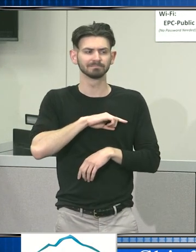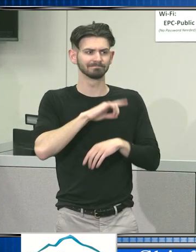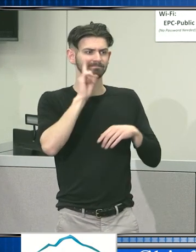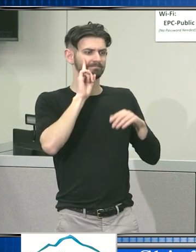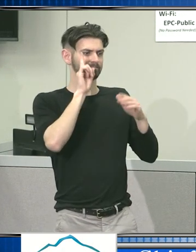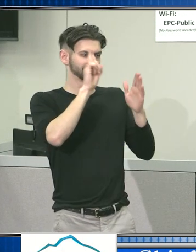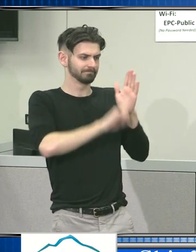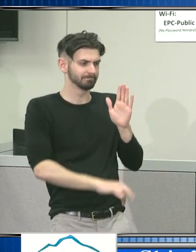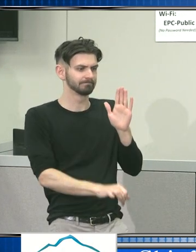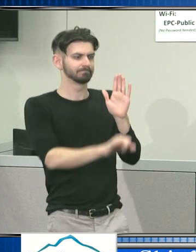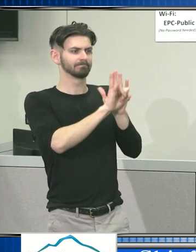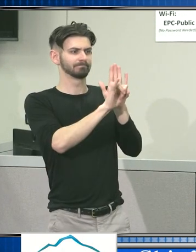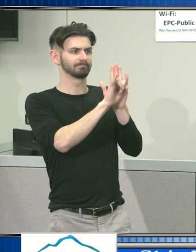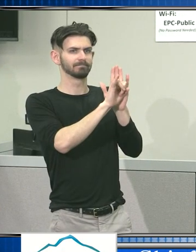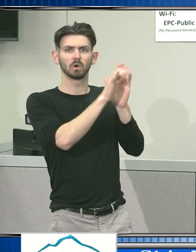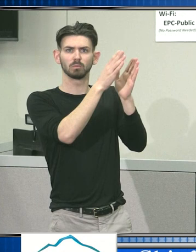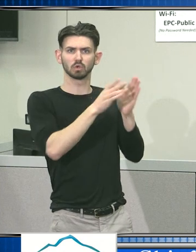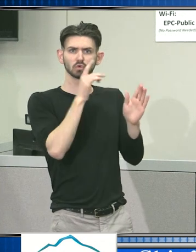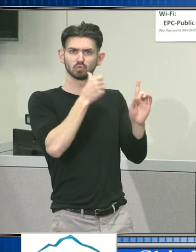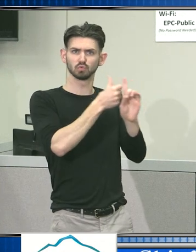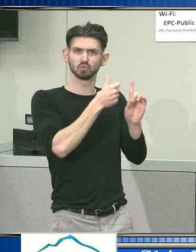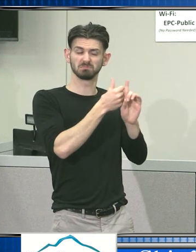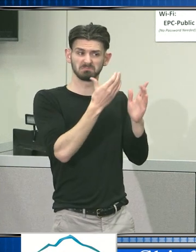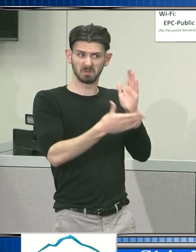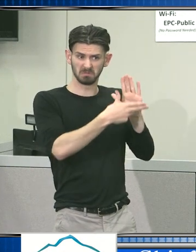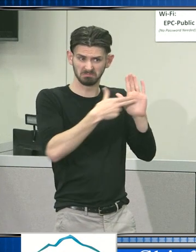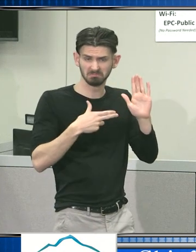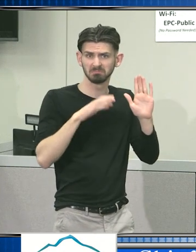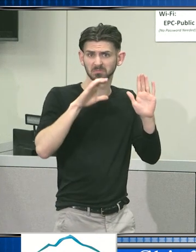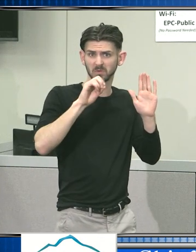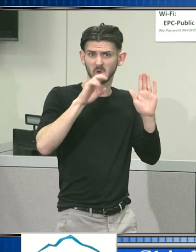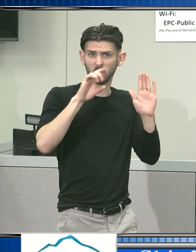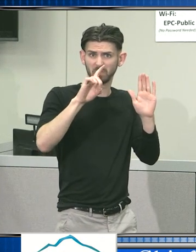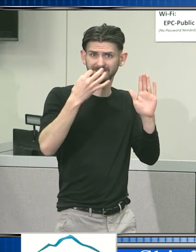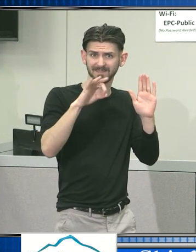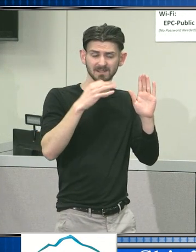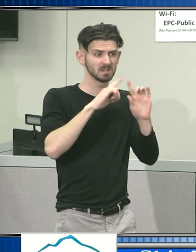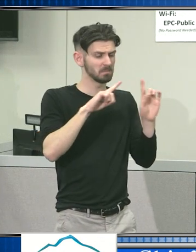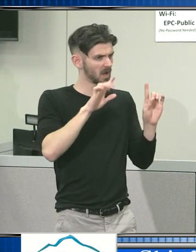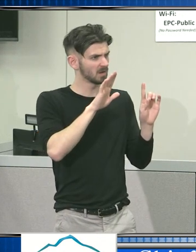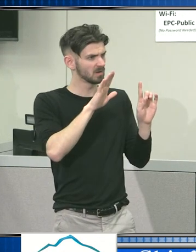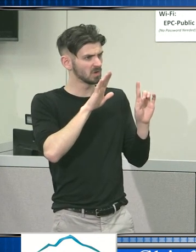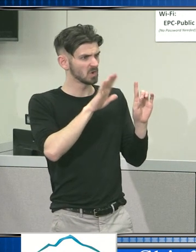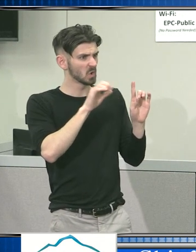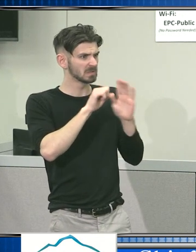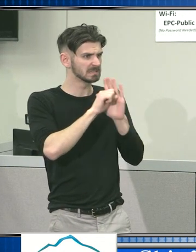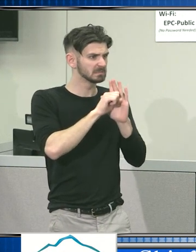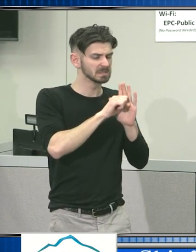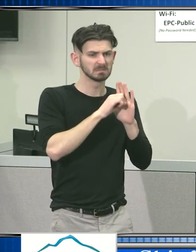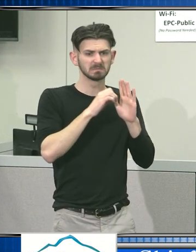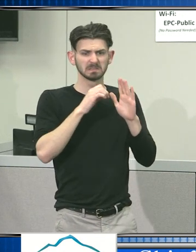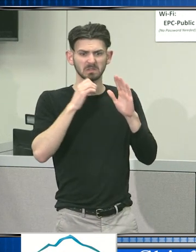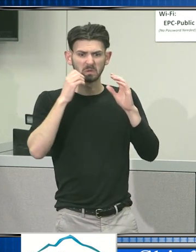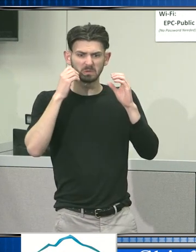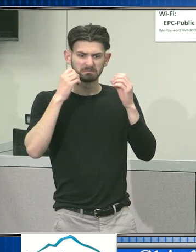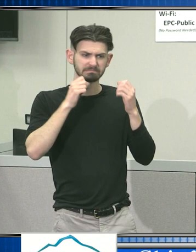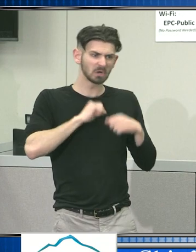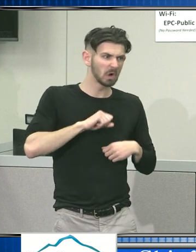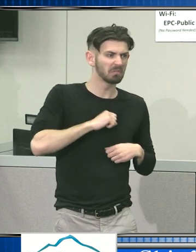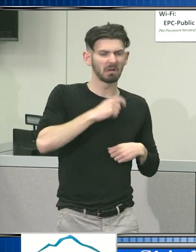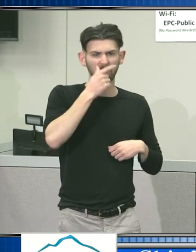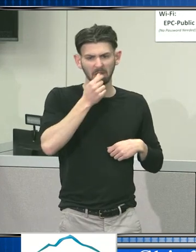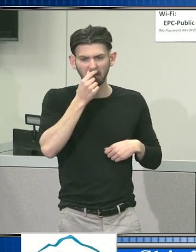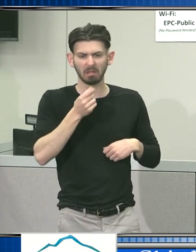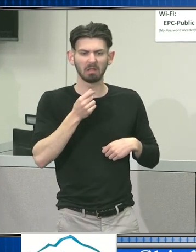patients or those who are suspected to have COVID-19, but who are able to manage their symptoms at home and try to give them